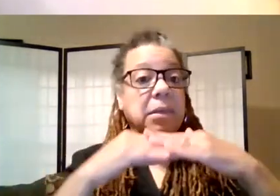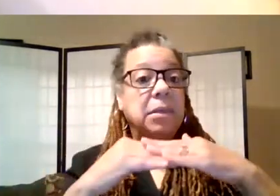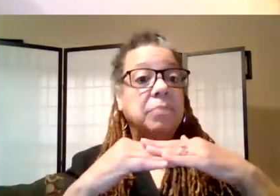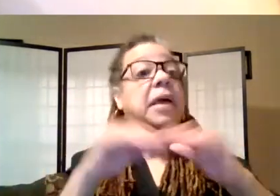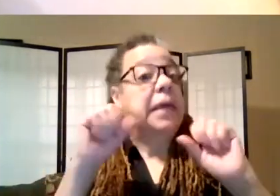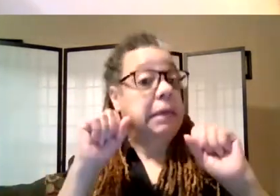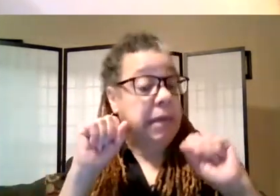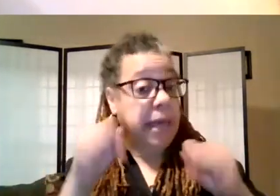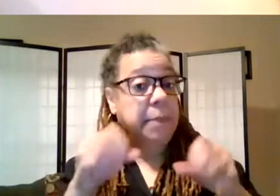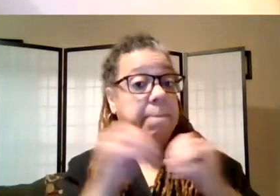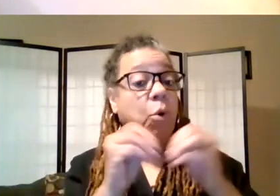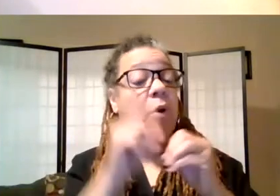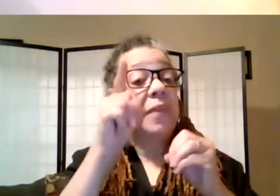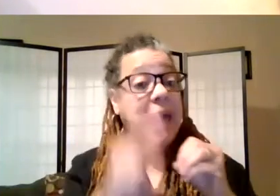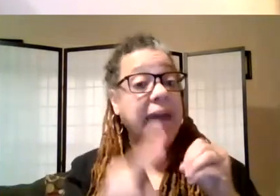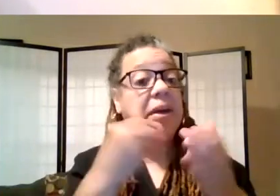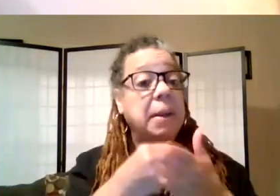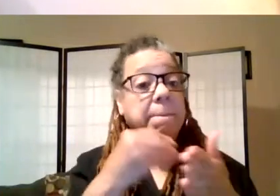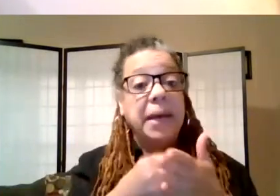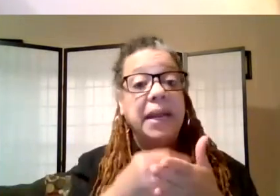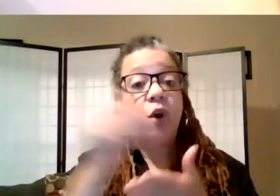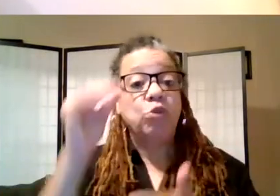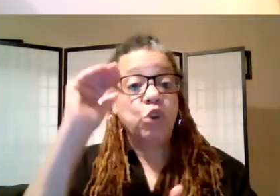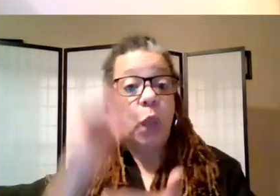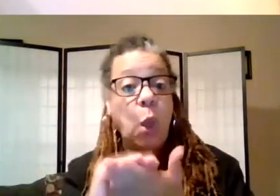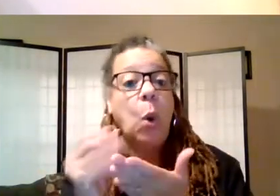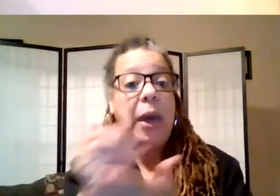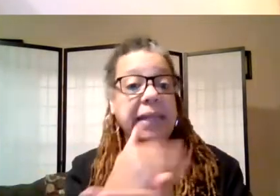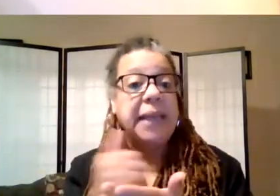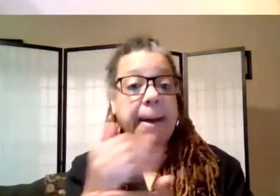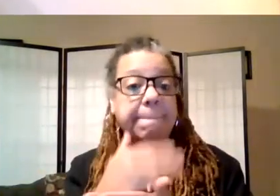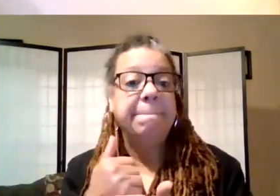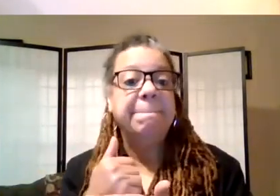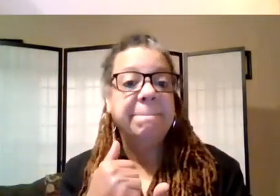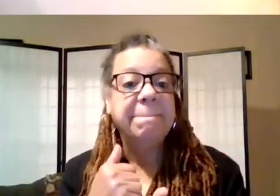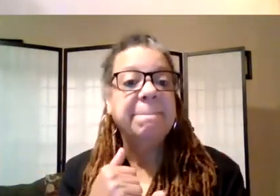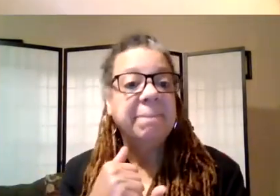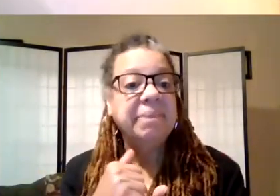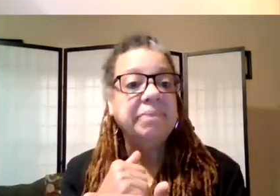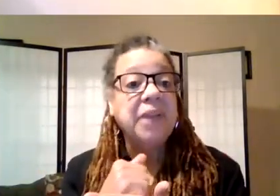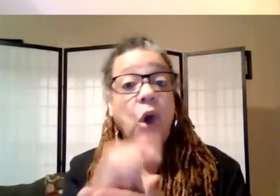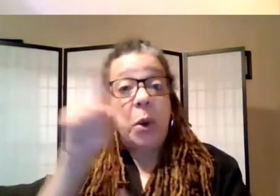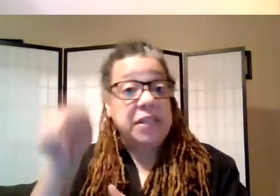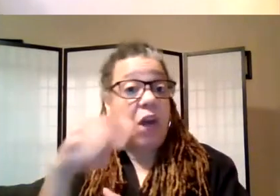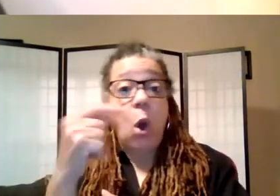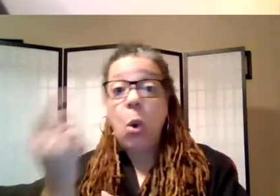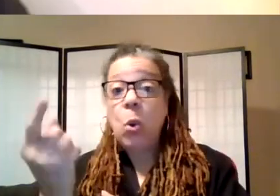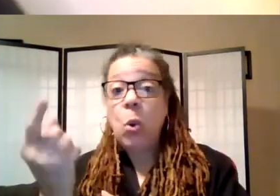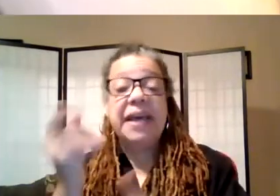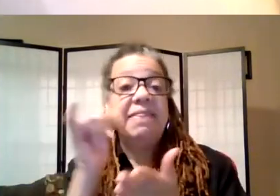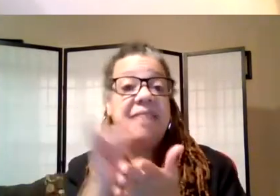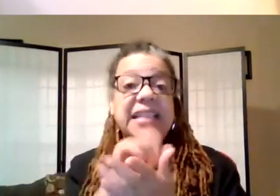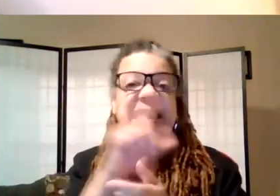than half of the money go to low-income communities, or is it only that amount that can go to